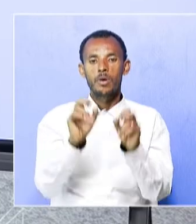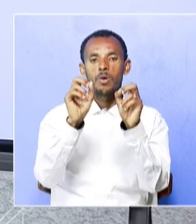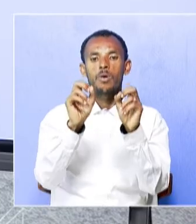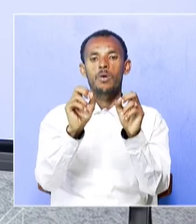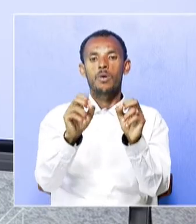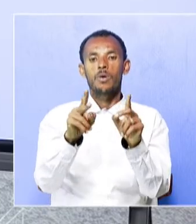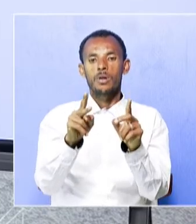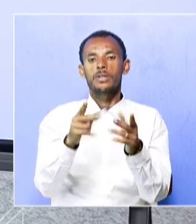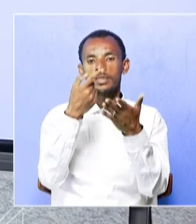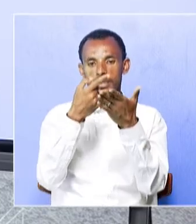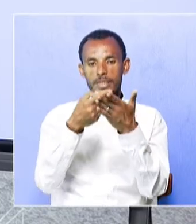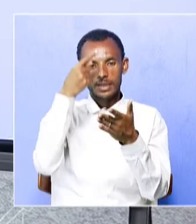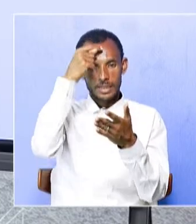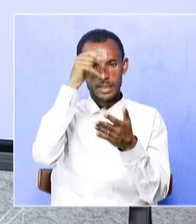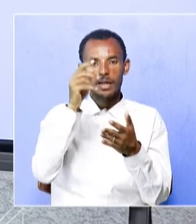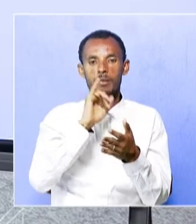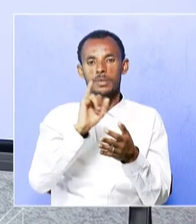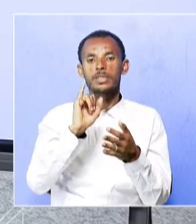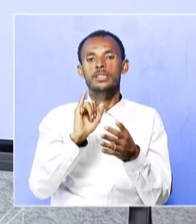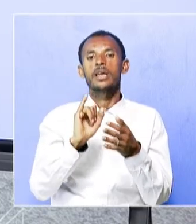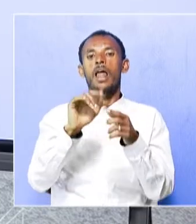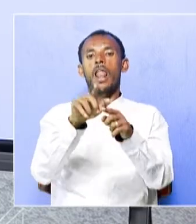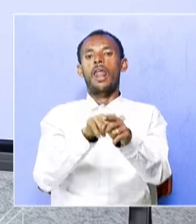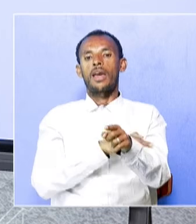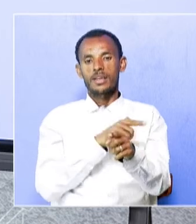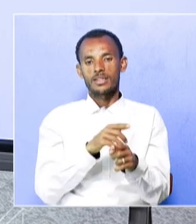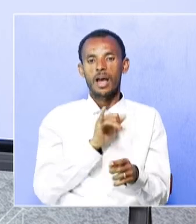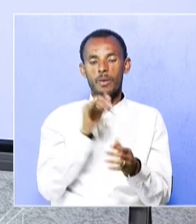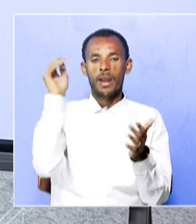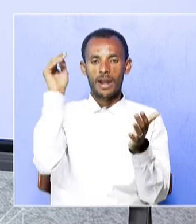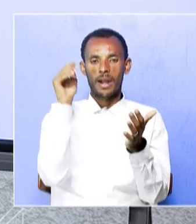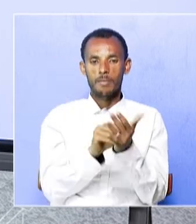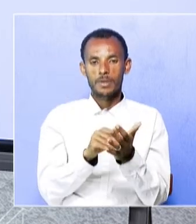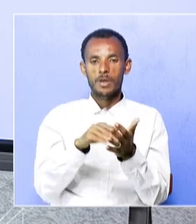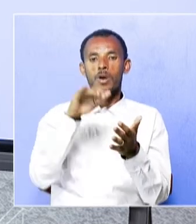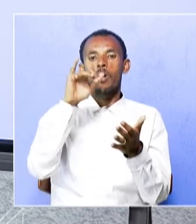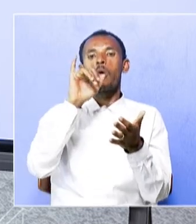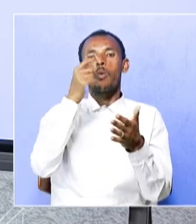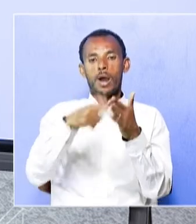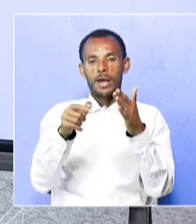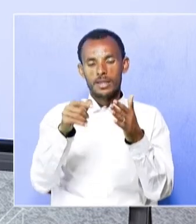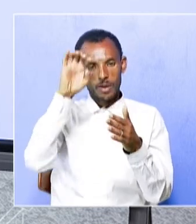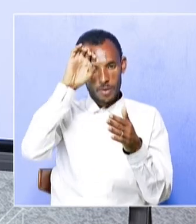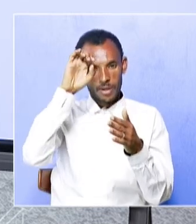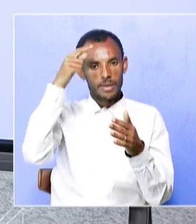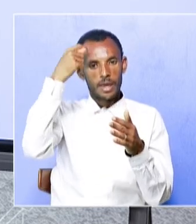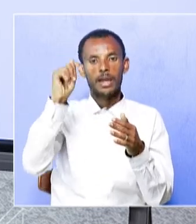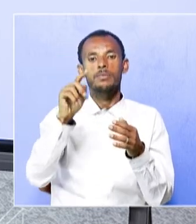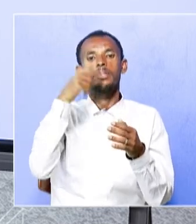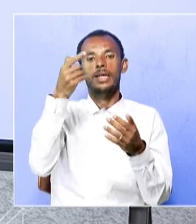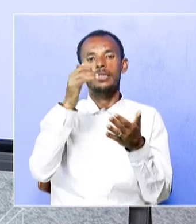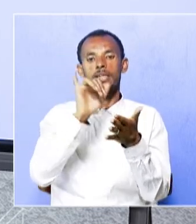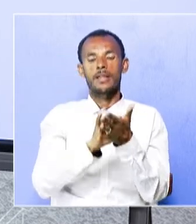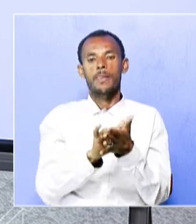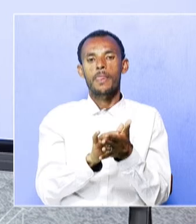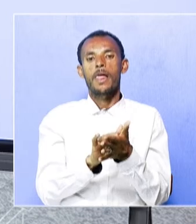Okay, this theorem is a little bit lengthy. I will repeat what this Euclid theorem is